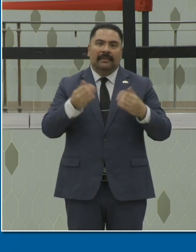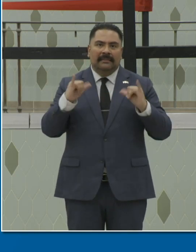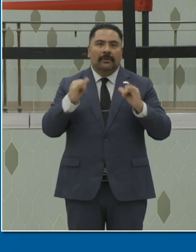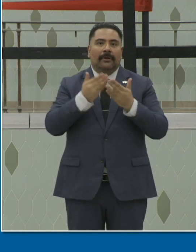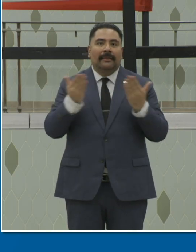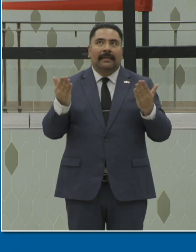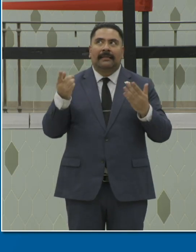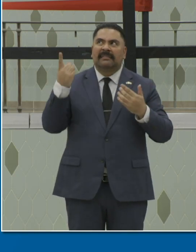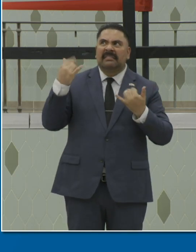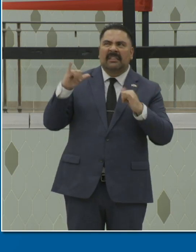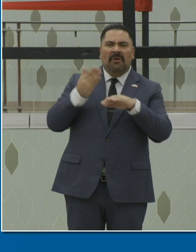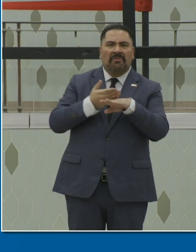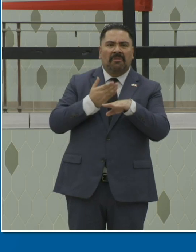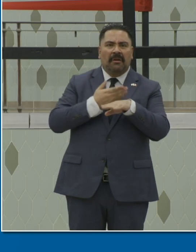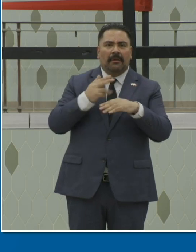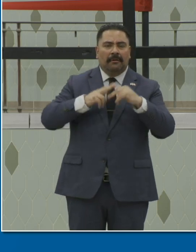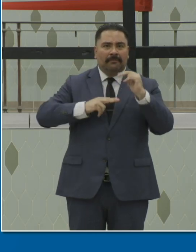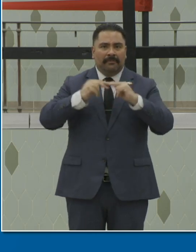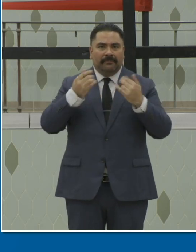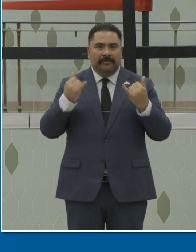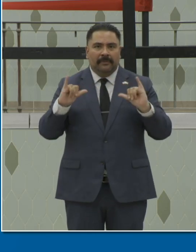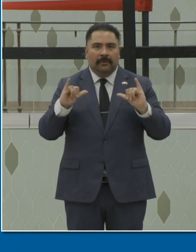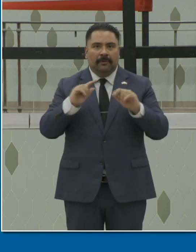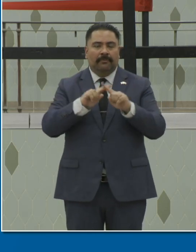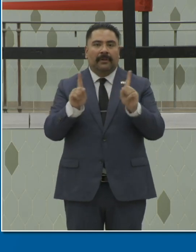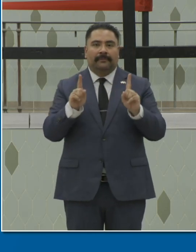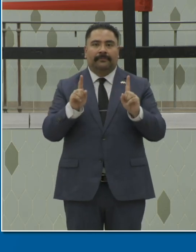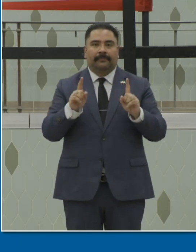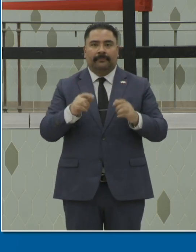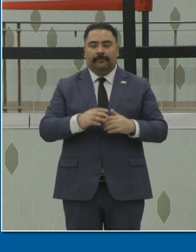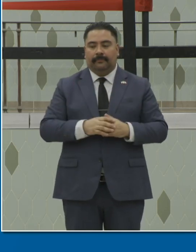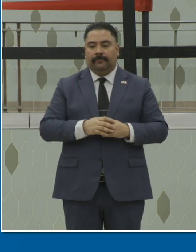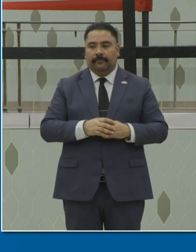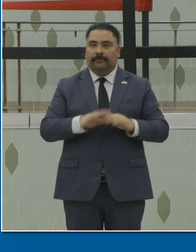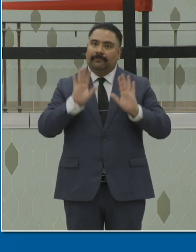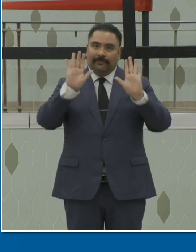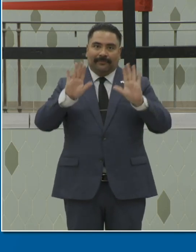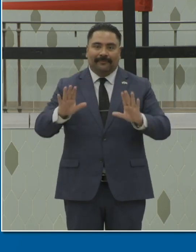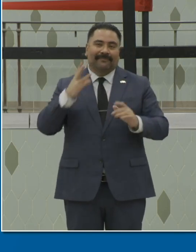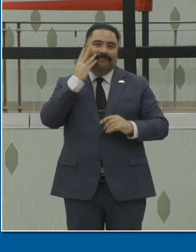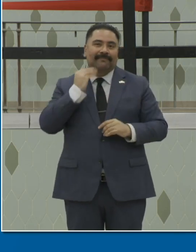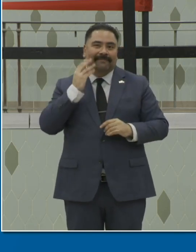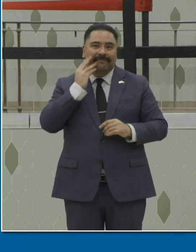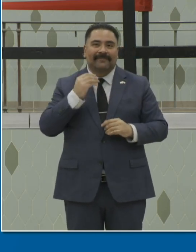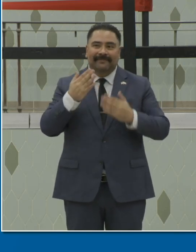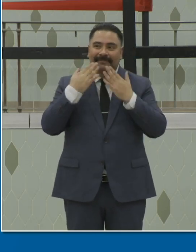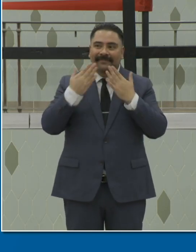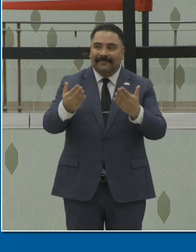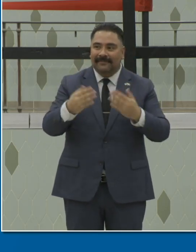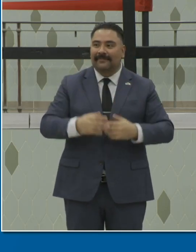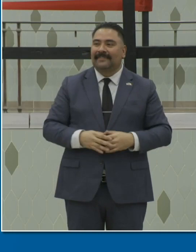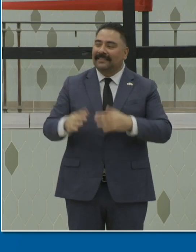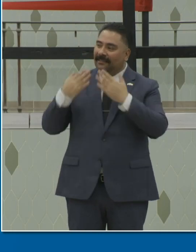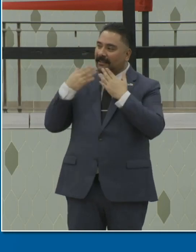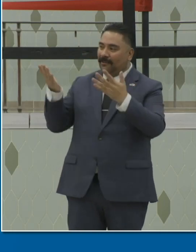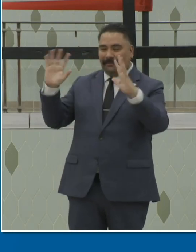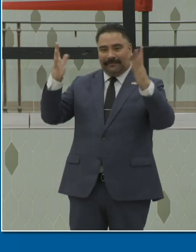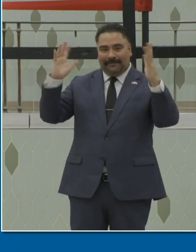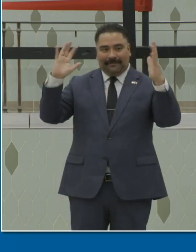there's still stuff that they're working on the building, but, I mean, like I said, it's a great experience. So, thank you.